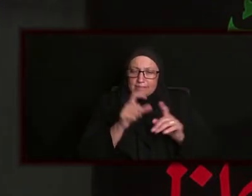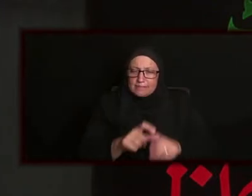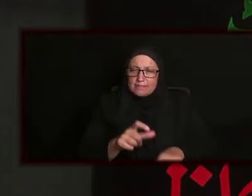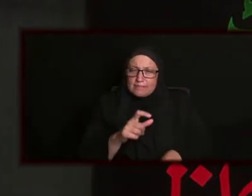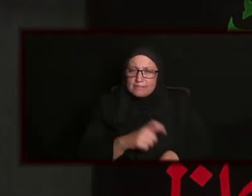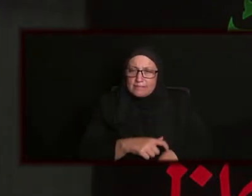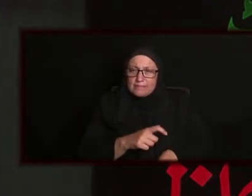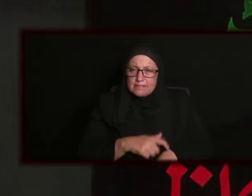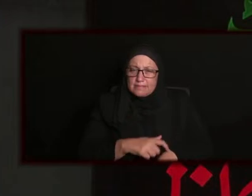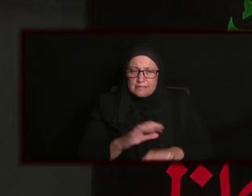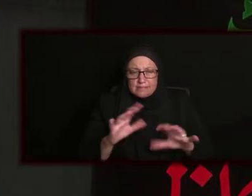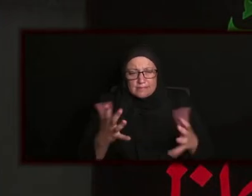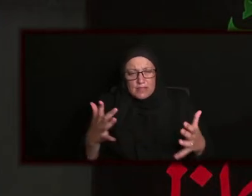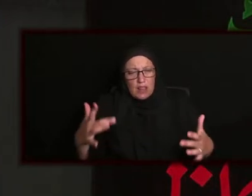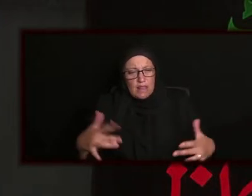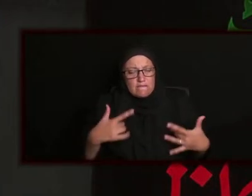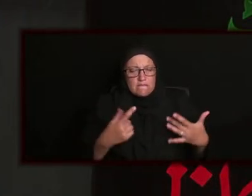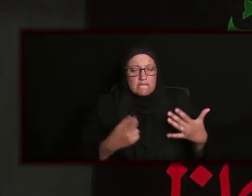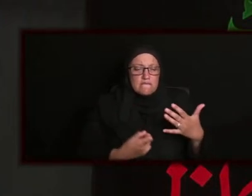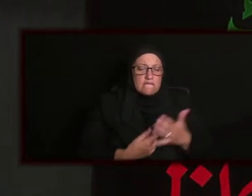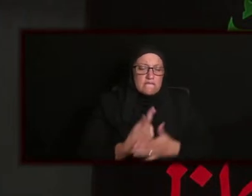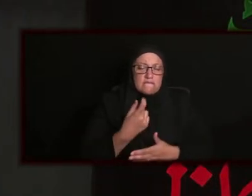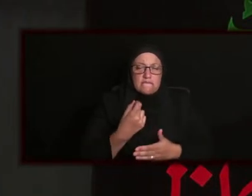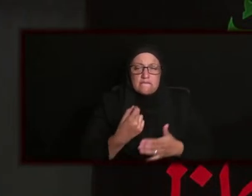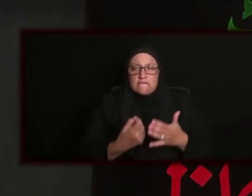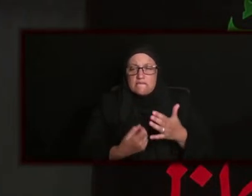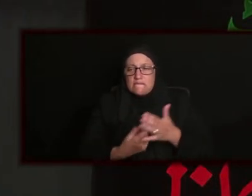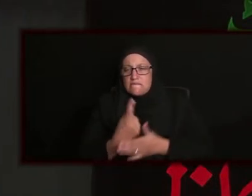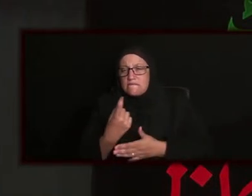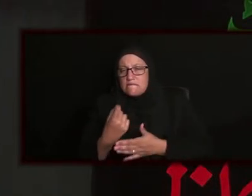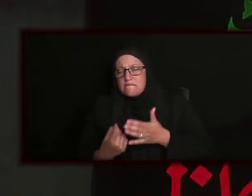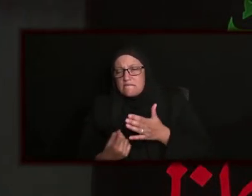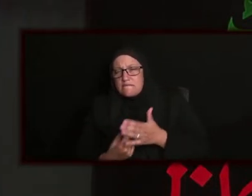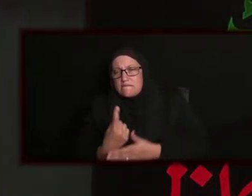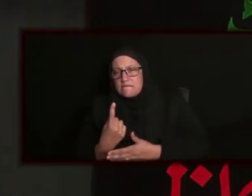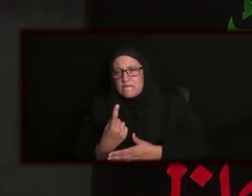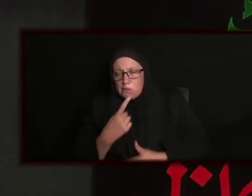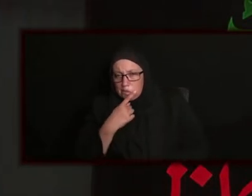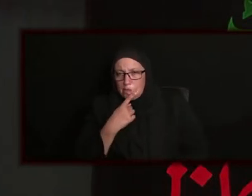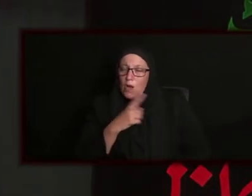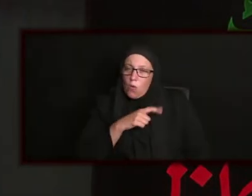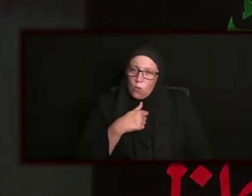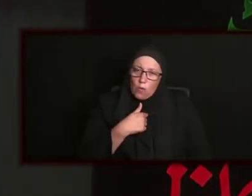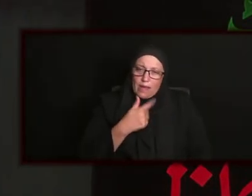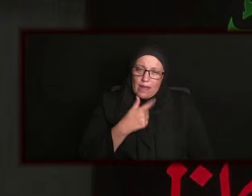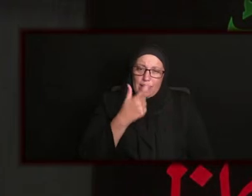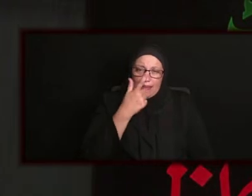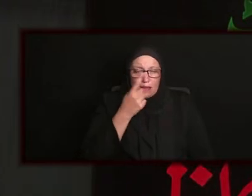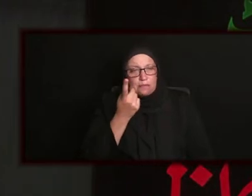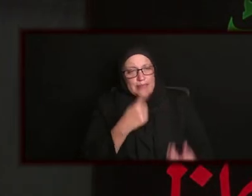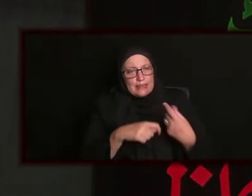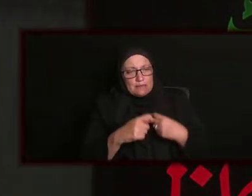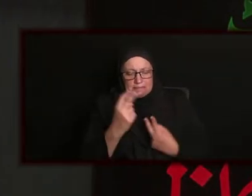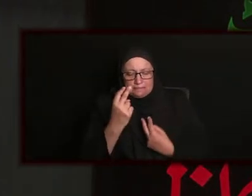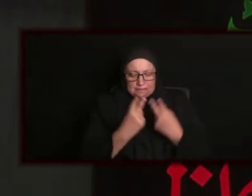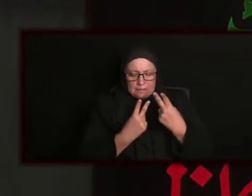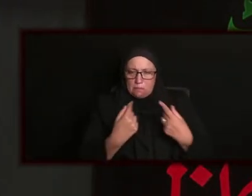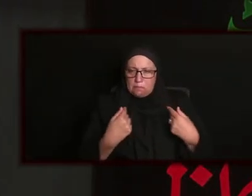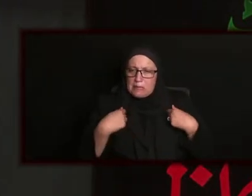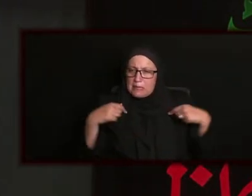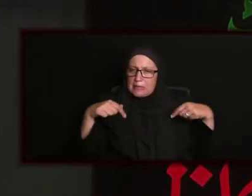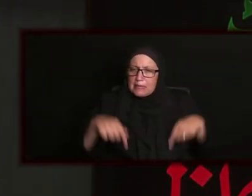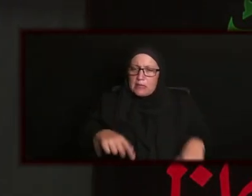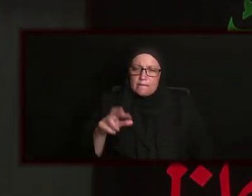life, day-to-day difficulties, is that we begin to question our very purpose and our